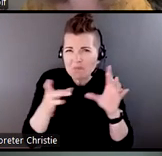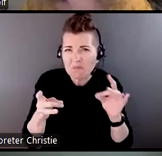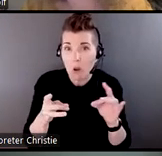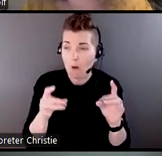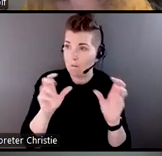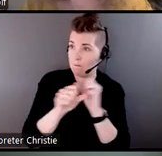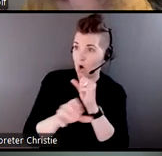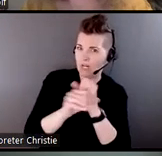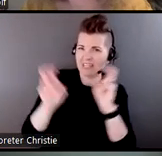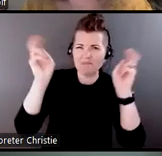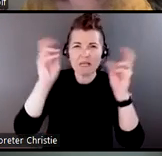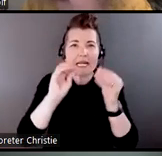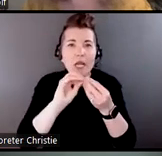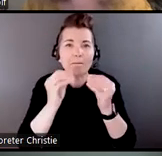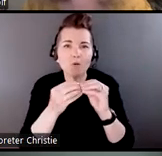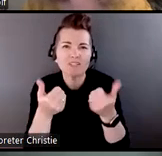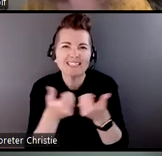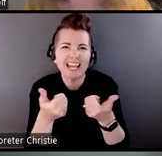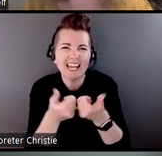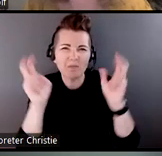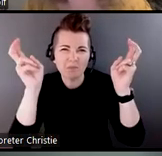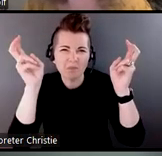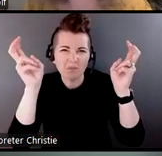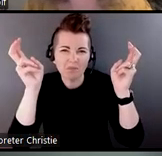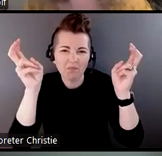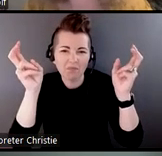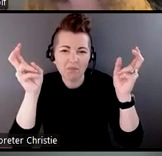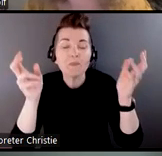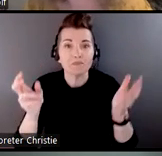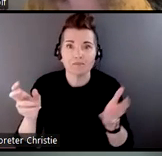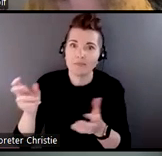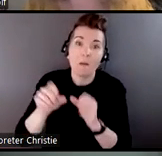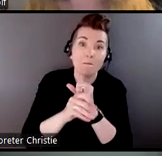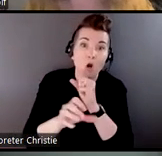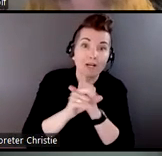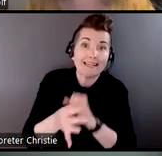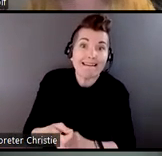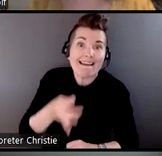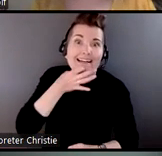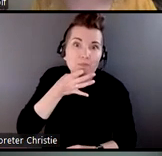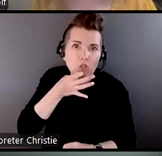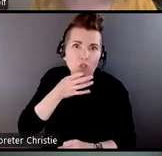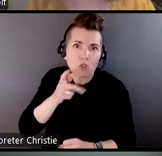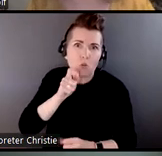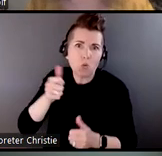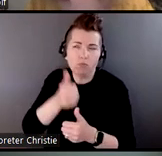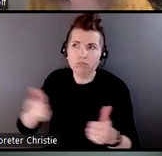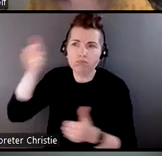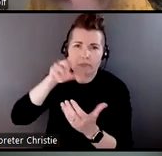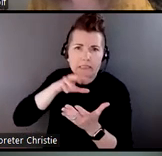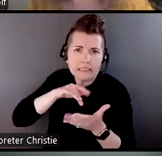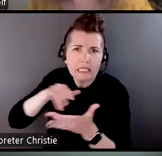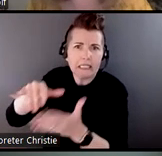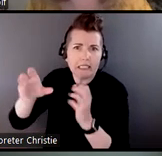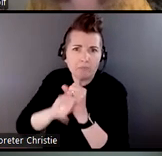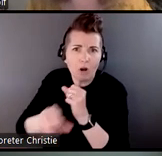Now, marketing experts who do research on this will tell you that they know for particular